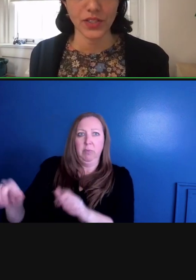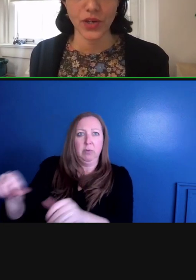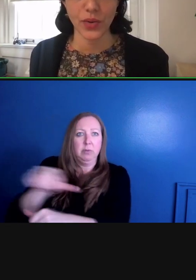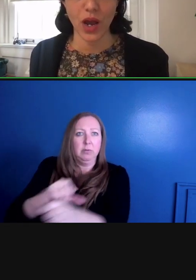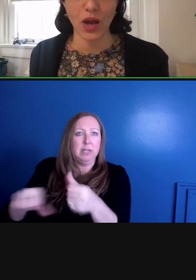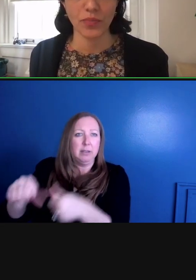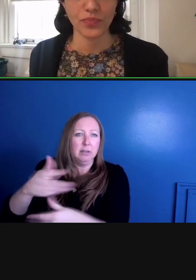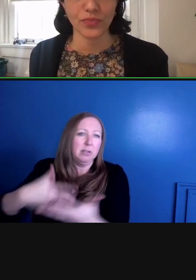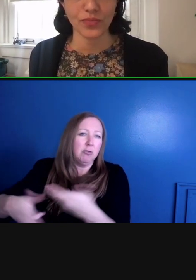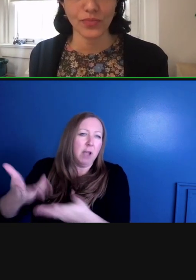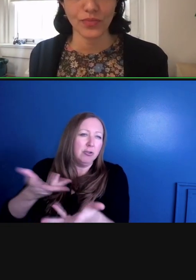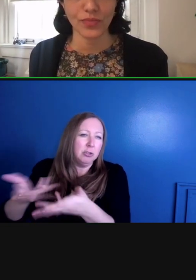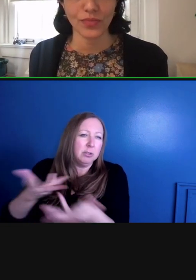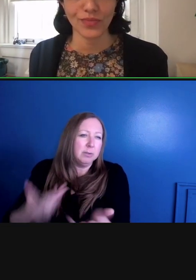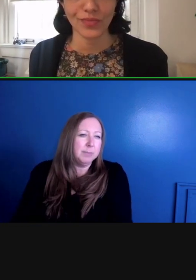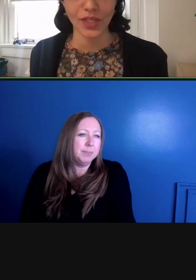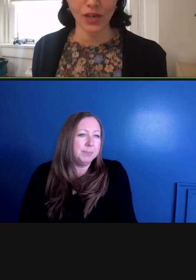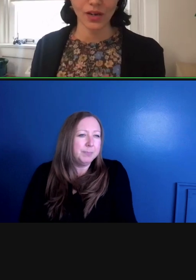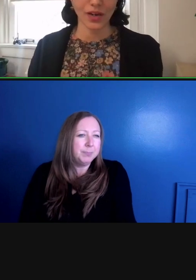So